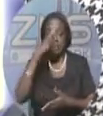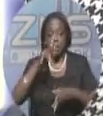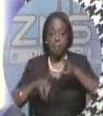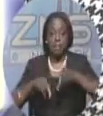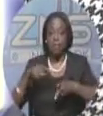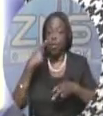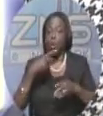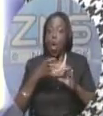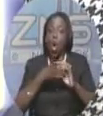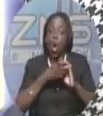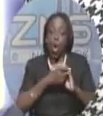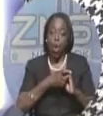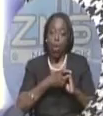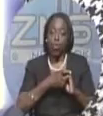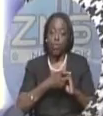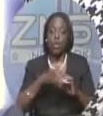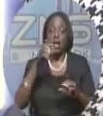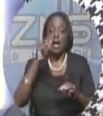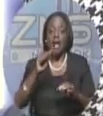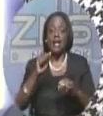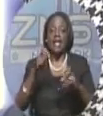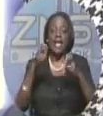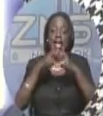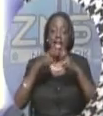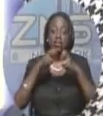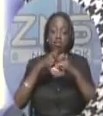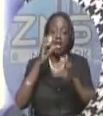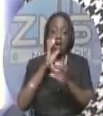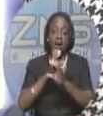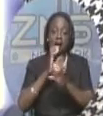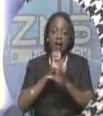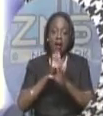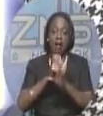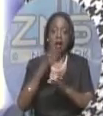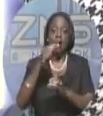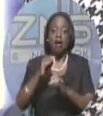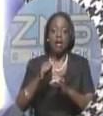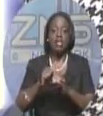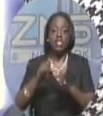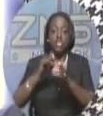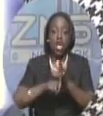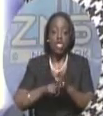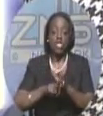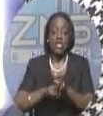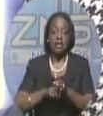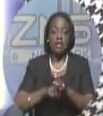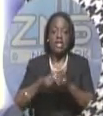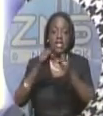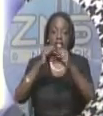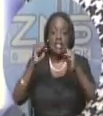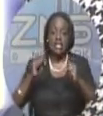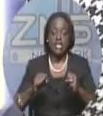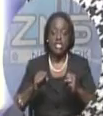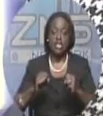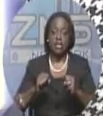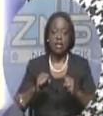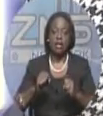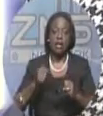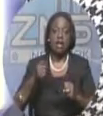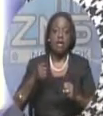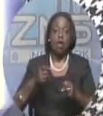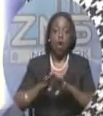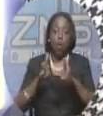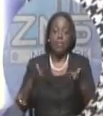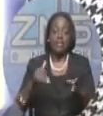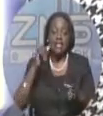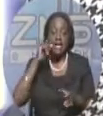A new public charging station was unveiled earlier today at the Bahamas National Trust on Village Road. Jiminy DeSwain was there for